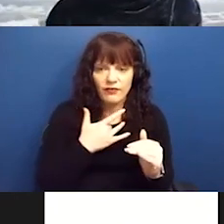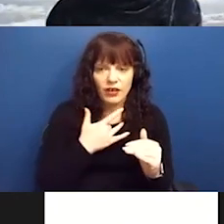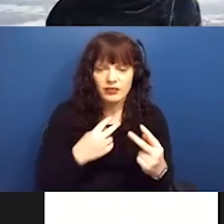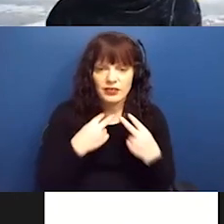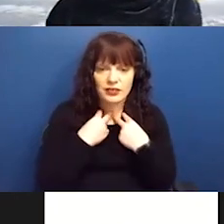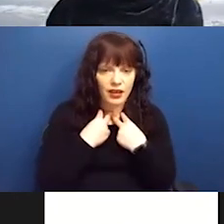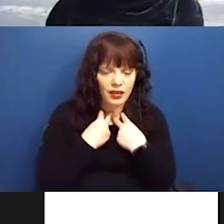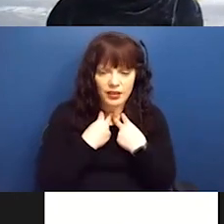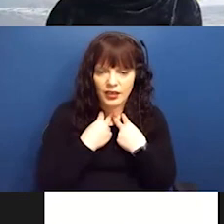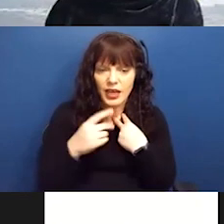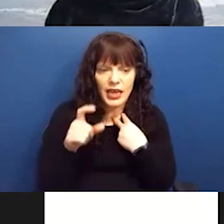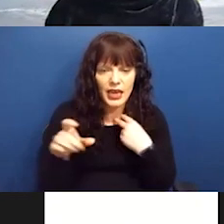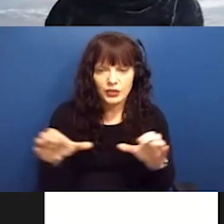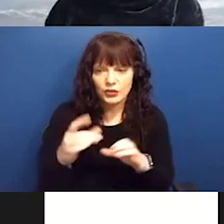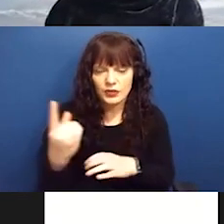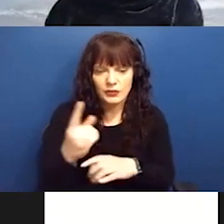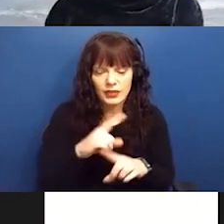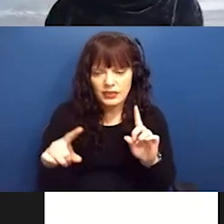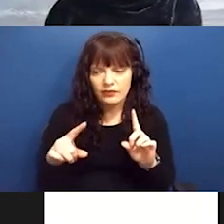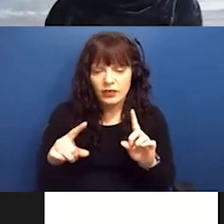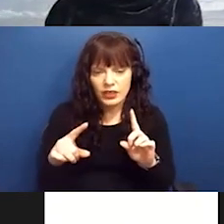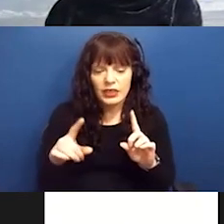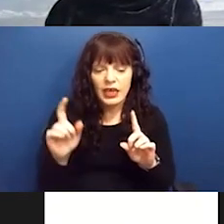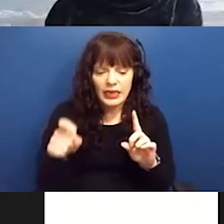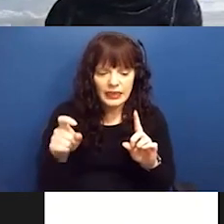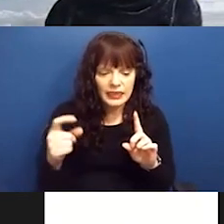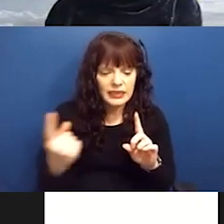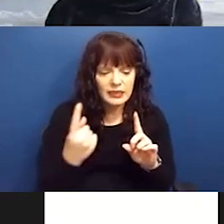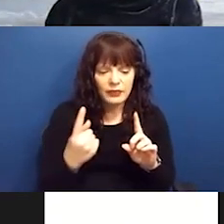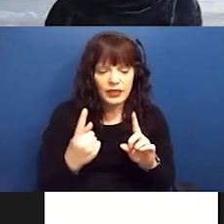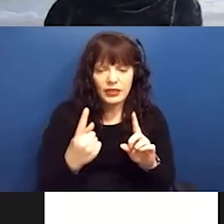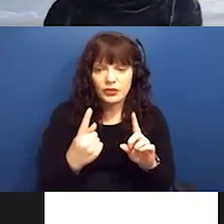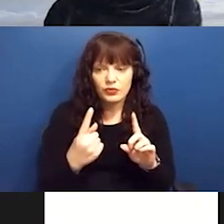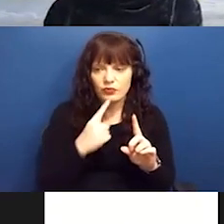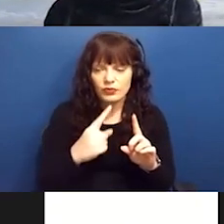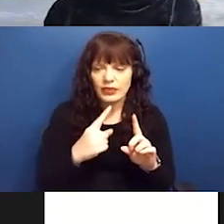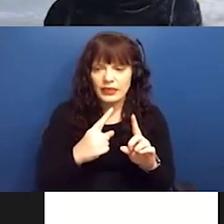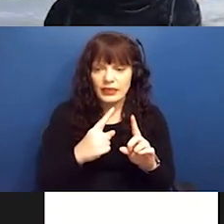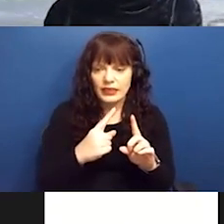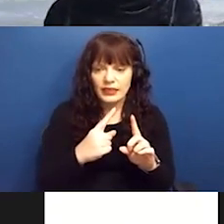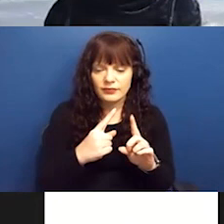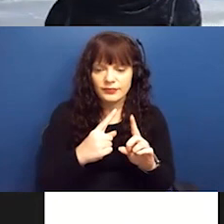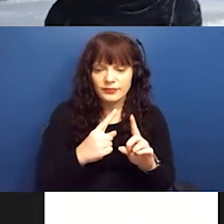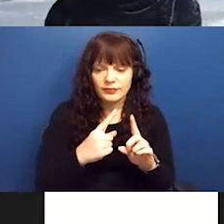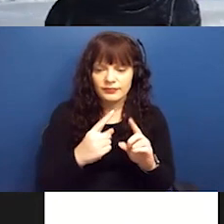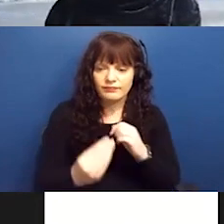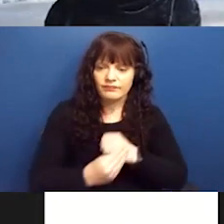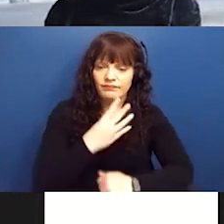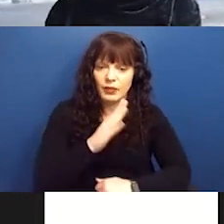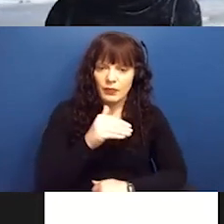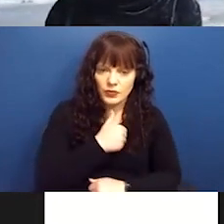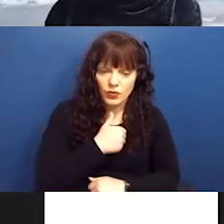do something different. I needed something to feed my soul, and poetry, writing,